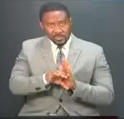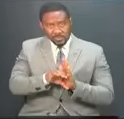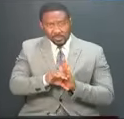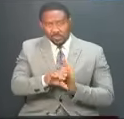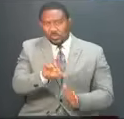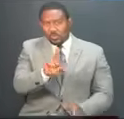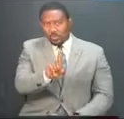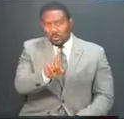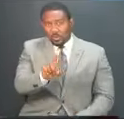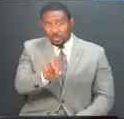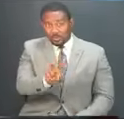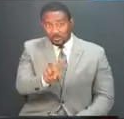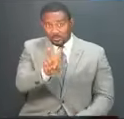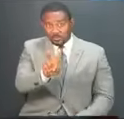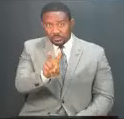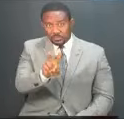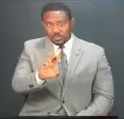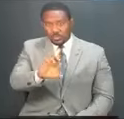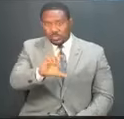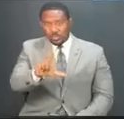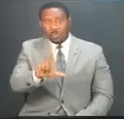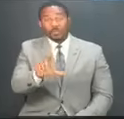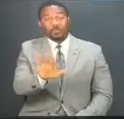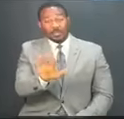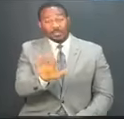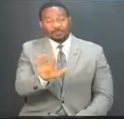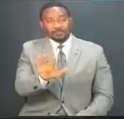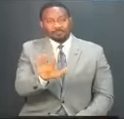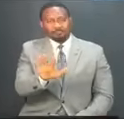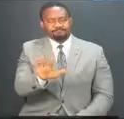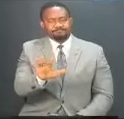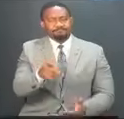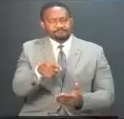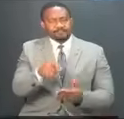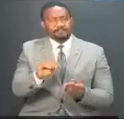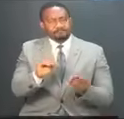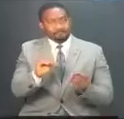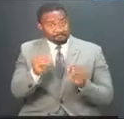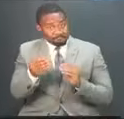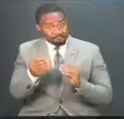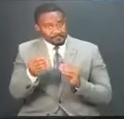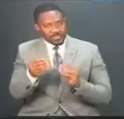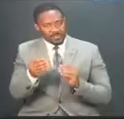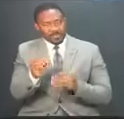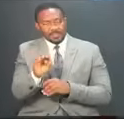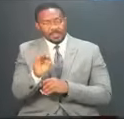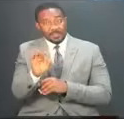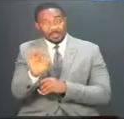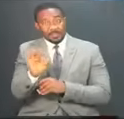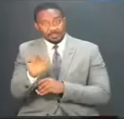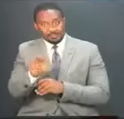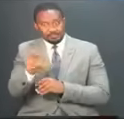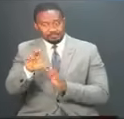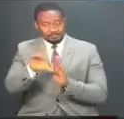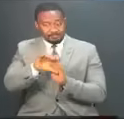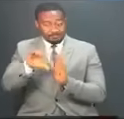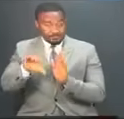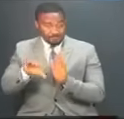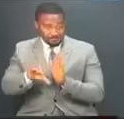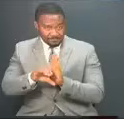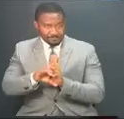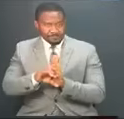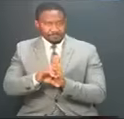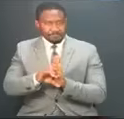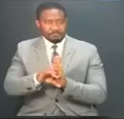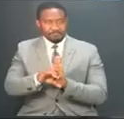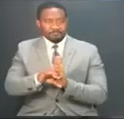112, Clause 5, as amended, of the 1992 Constitution of the